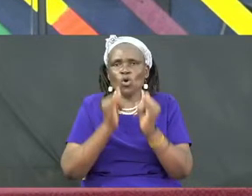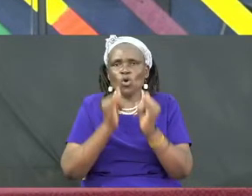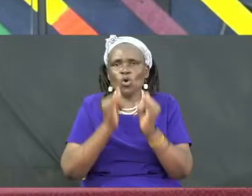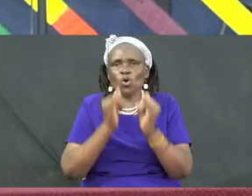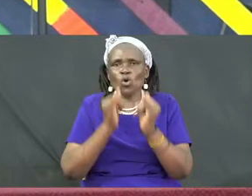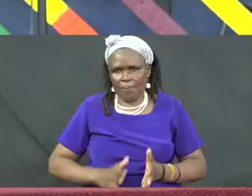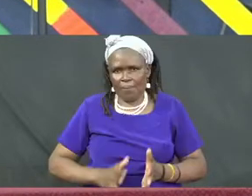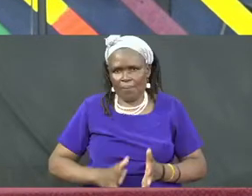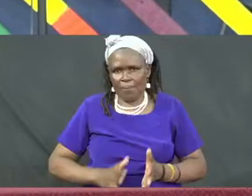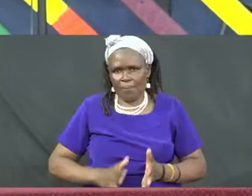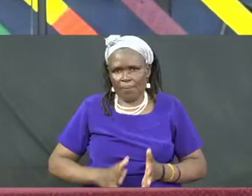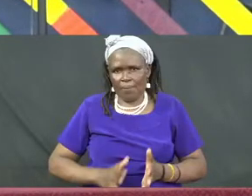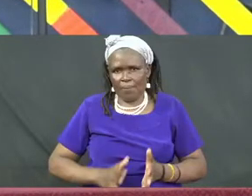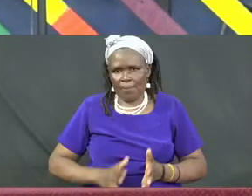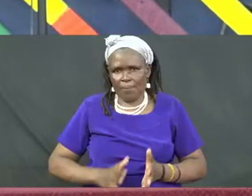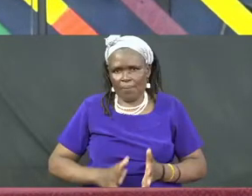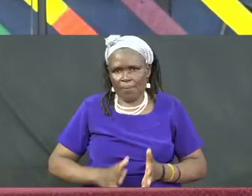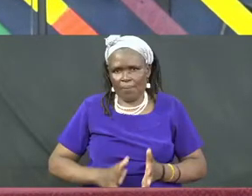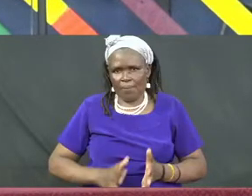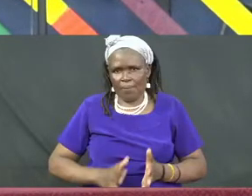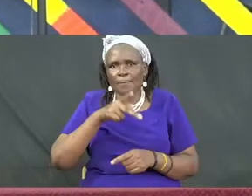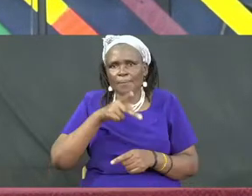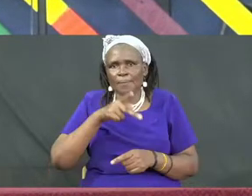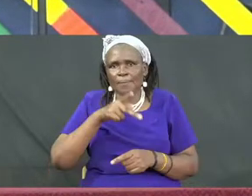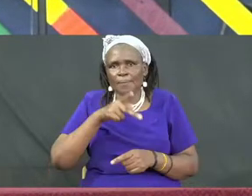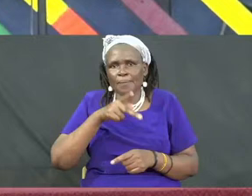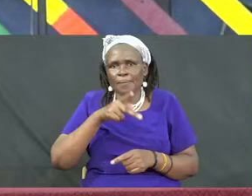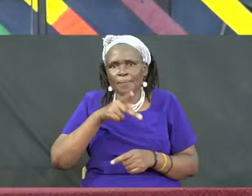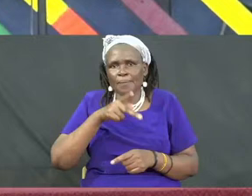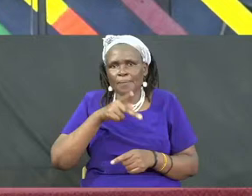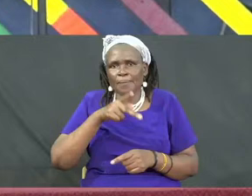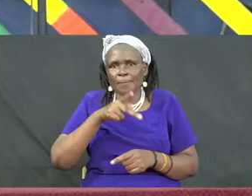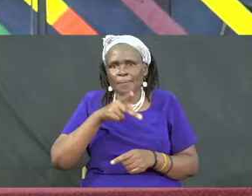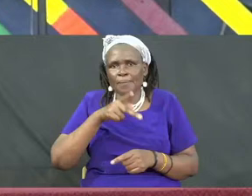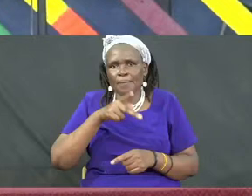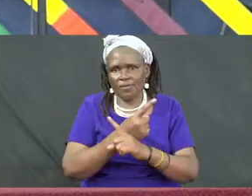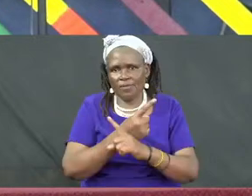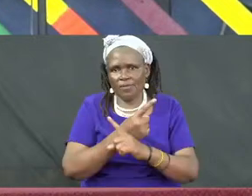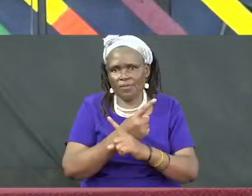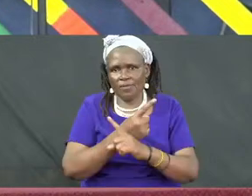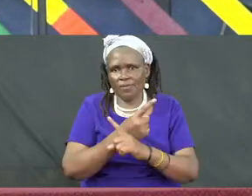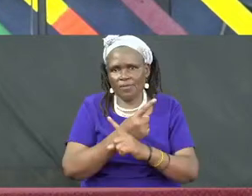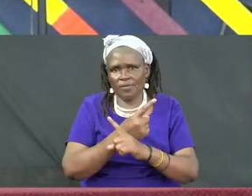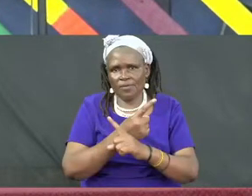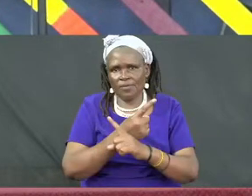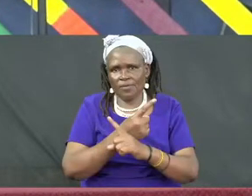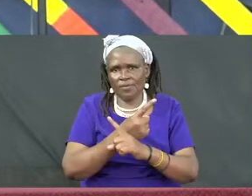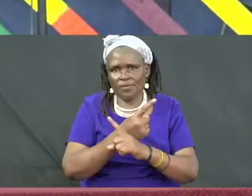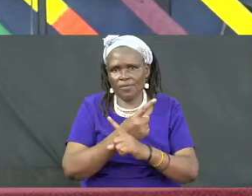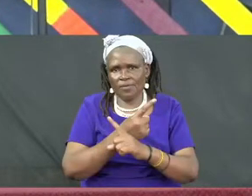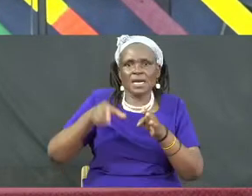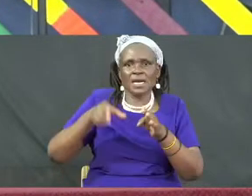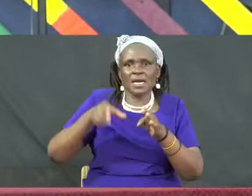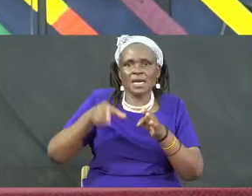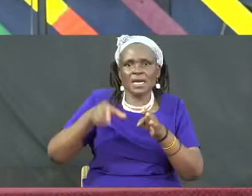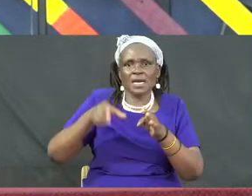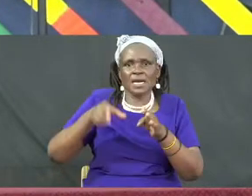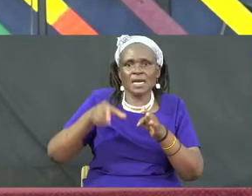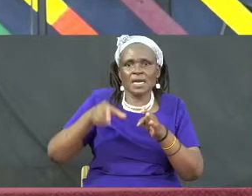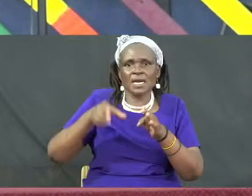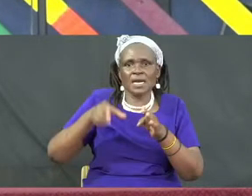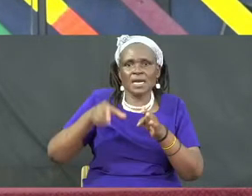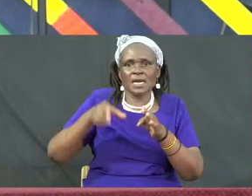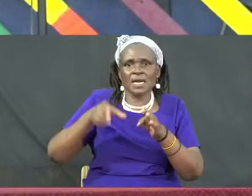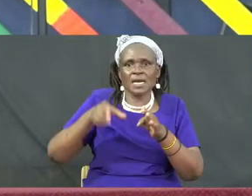worship. But Pergamum was different, because over and above the various gods that